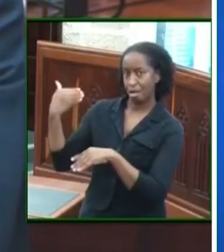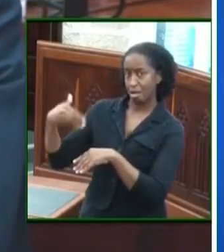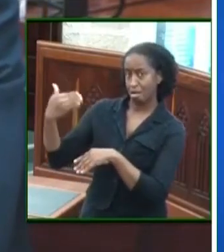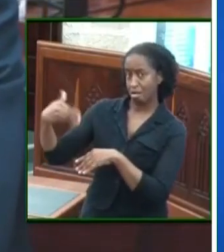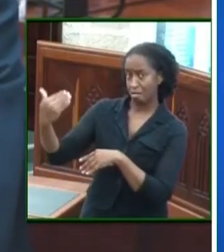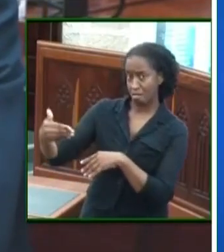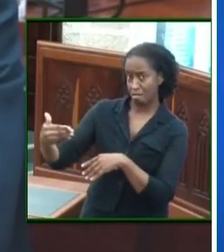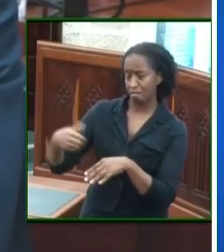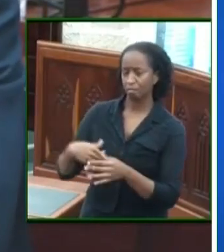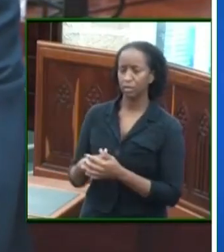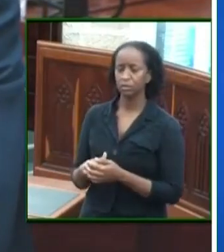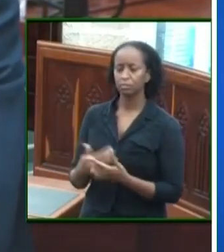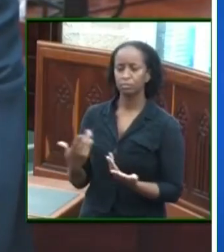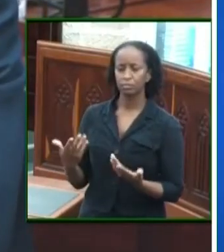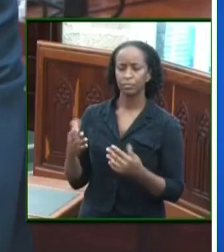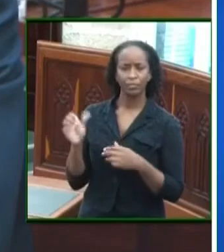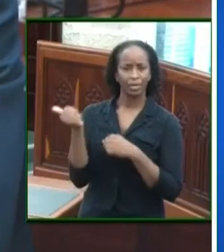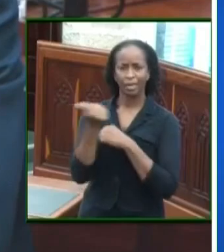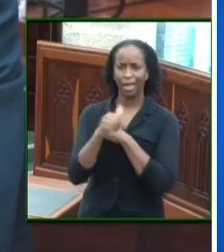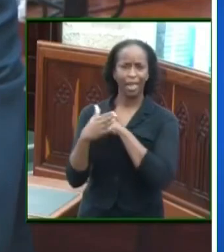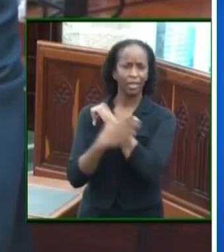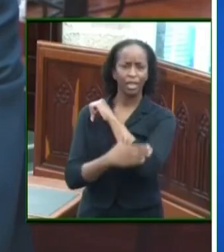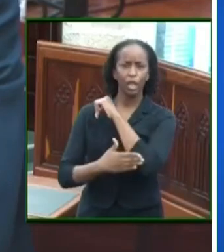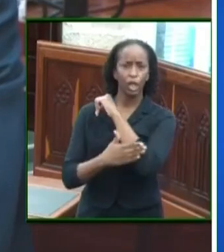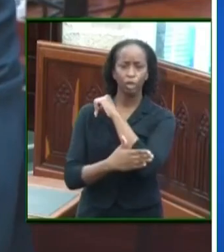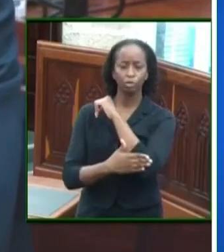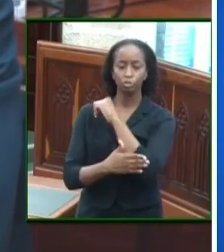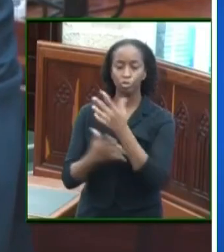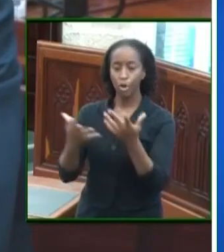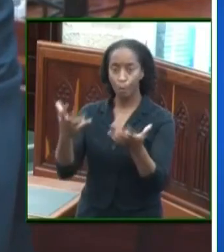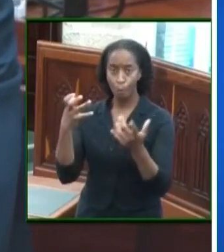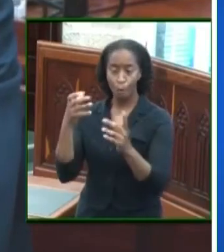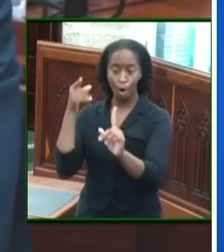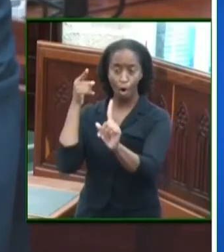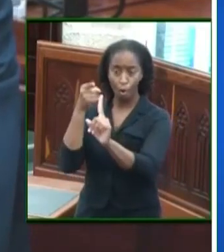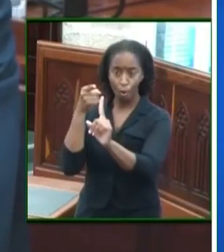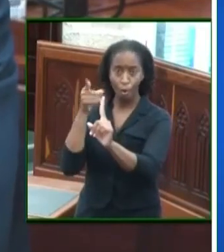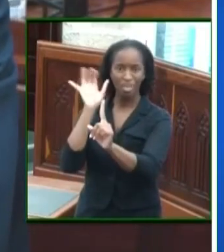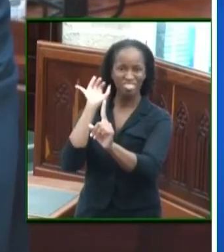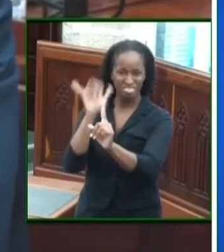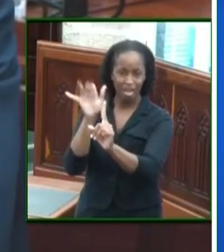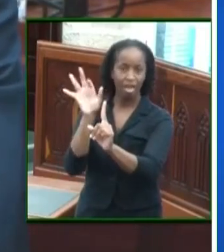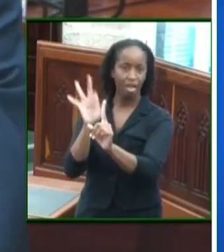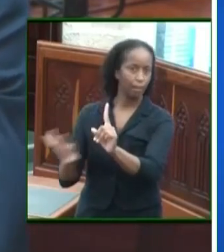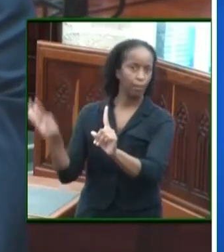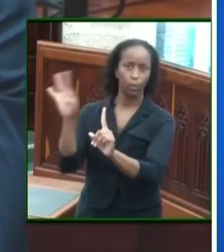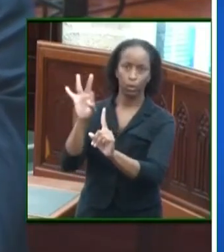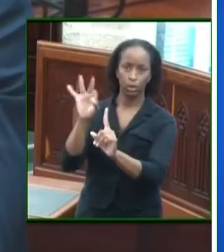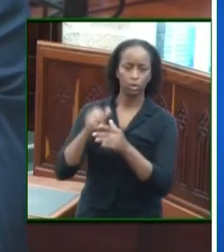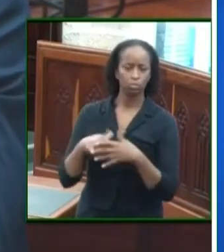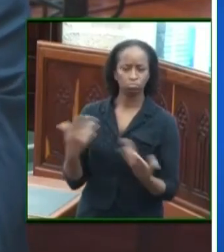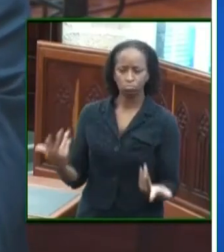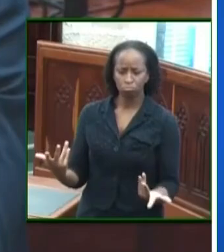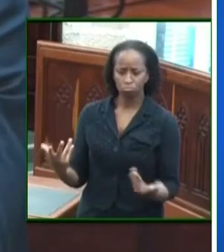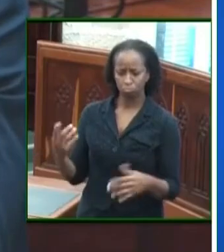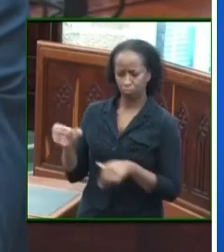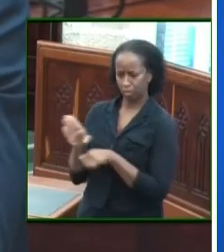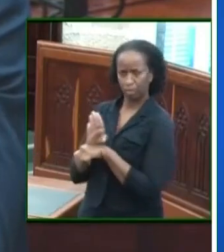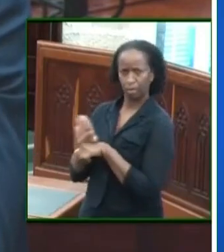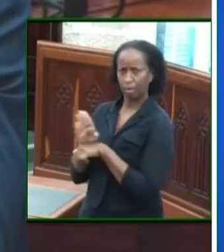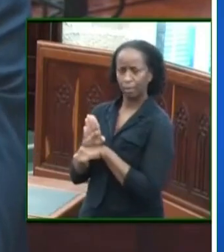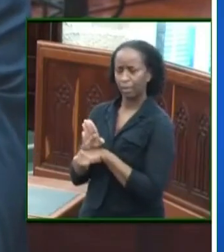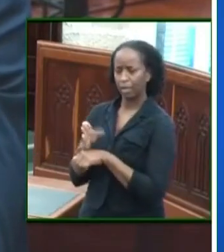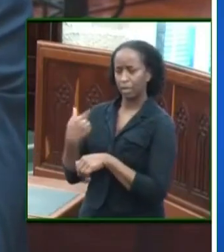its national interest. And what is our national interest? Our national interest really with Cuba is what we have just discussed,